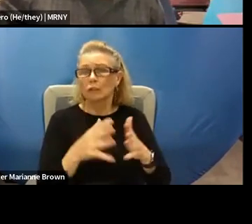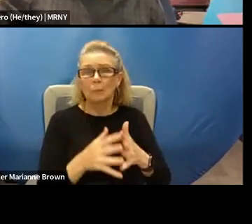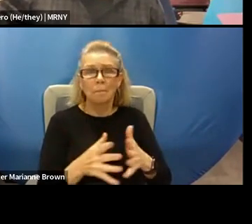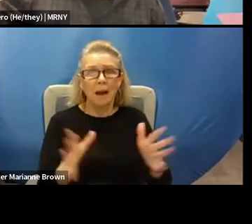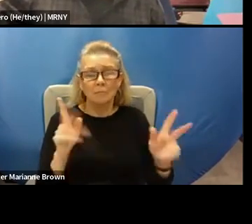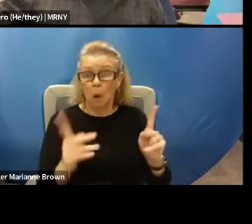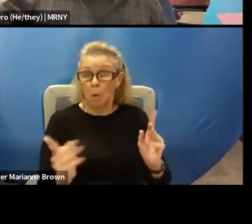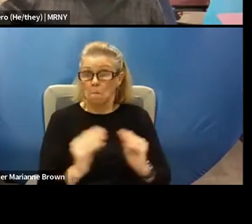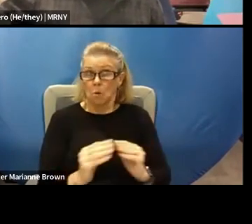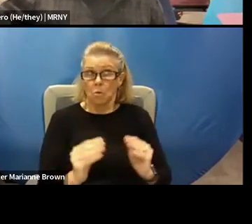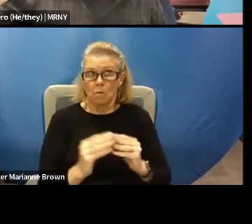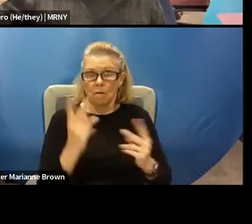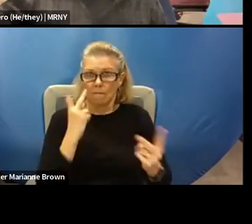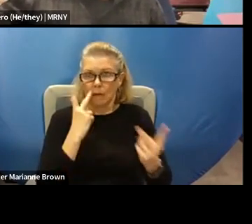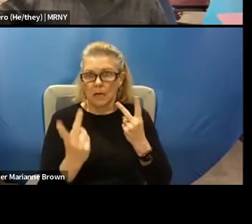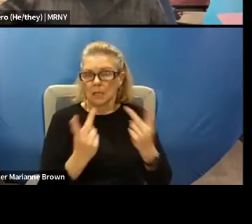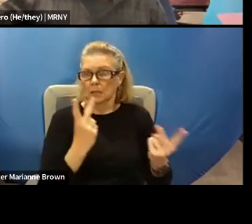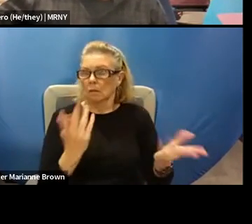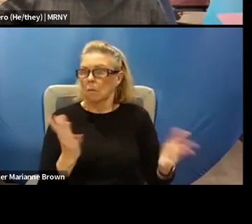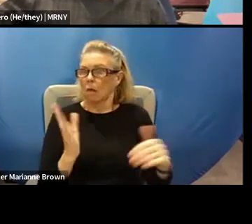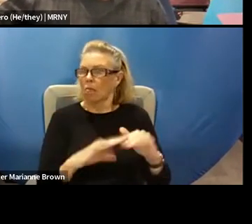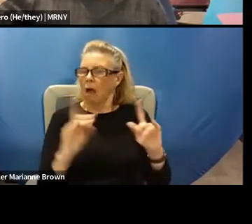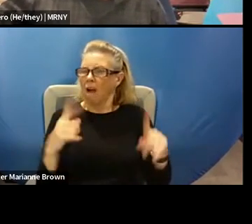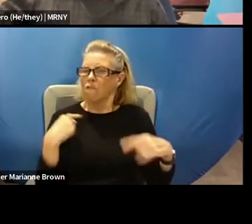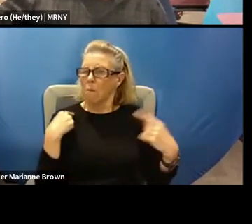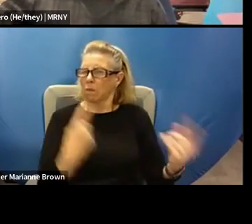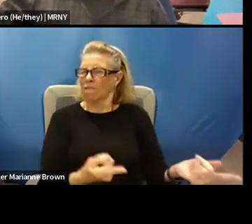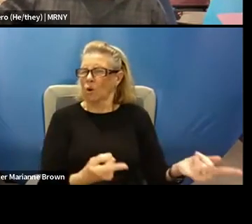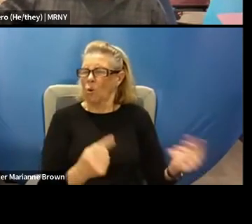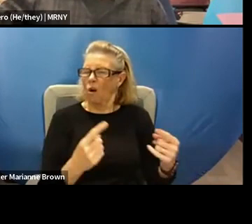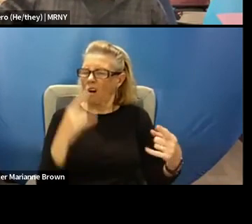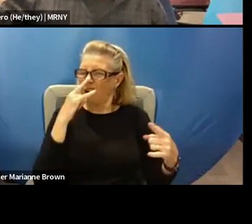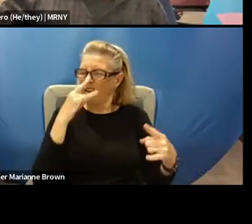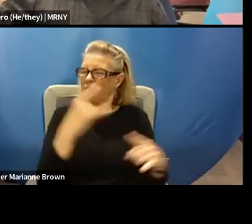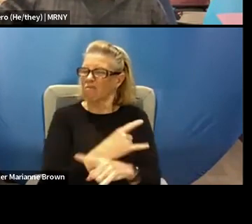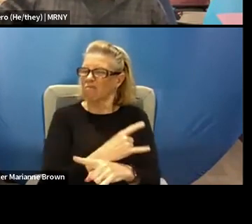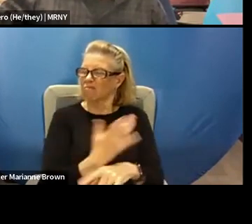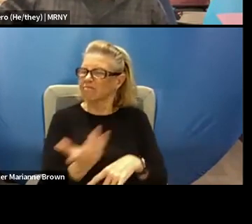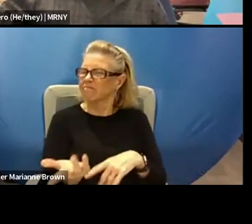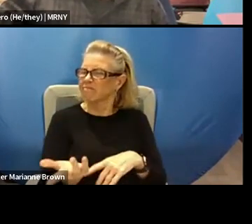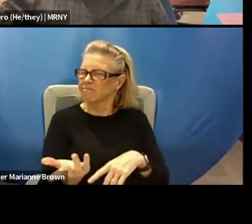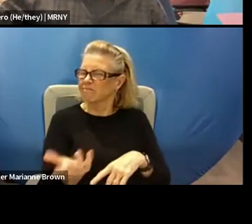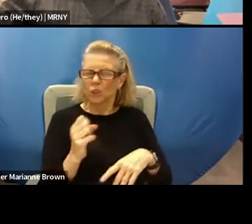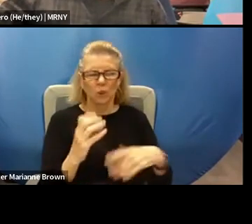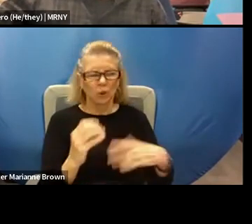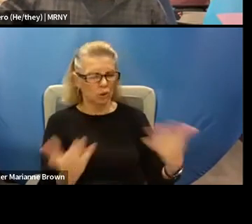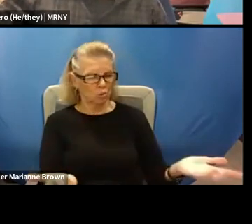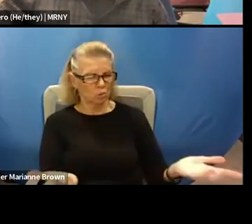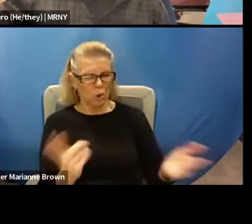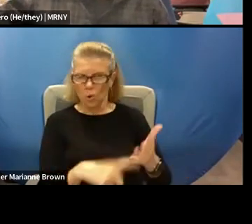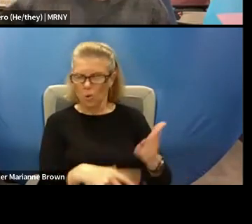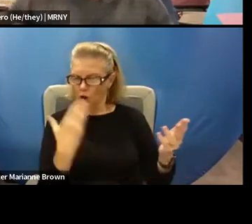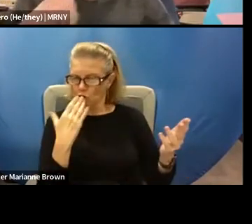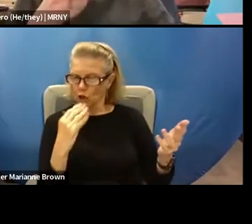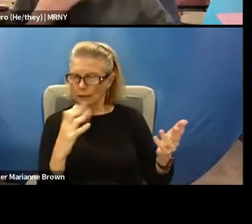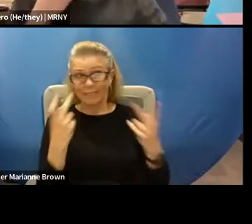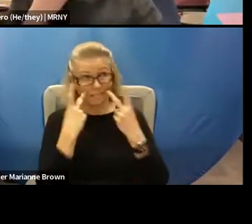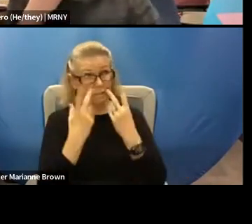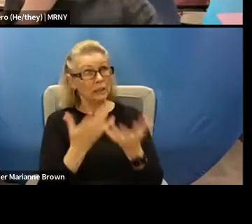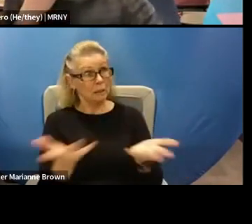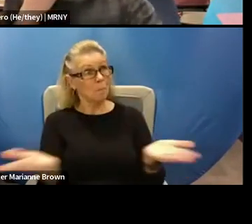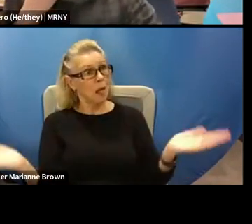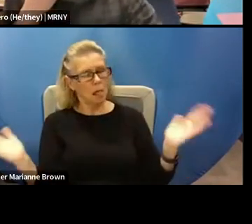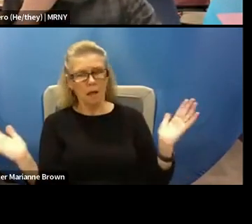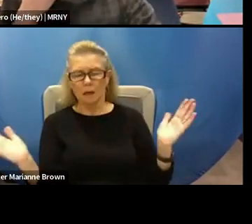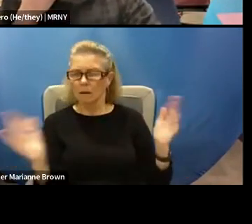we ever have been before. And so my question is, what good is visibility if it doesn't come